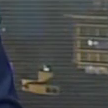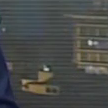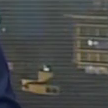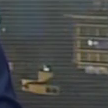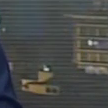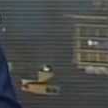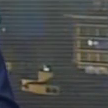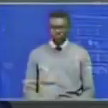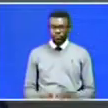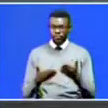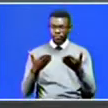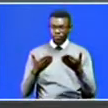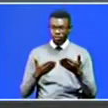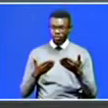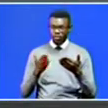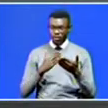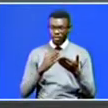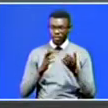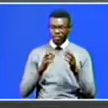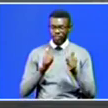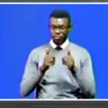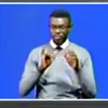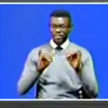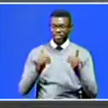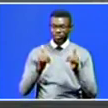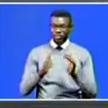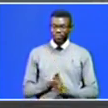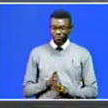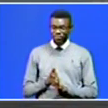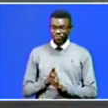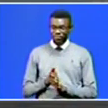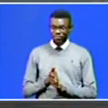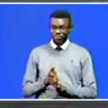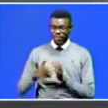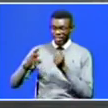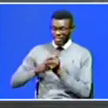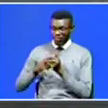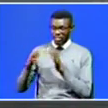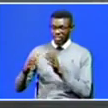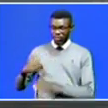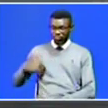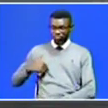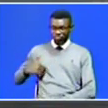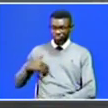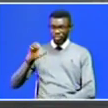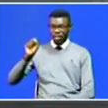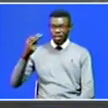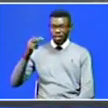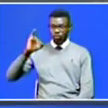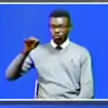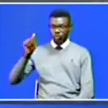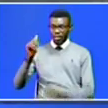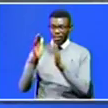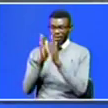Welcome back. Let's get ready with the latest in the world of sports. Now, the National Sevens teams, Shujaa and Morans, will use the Safari Sevens